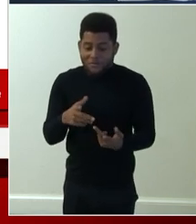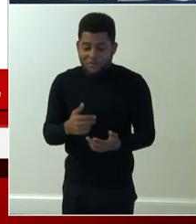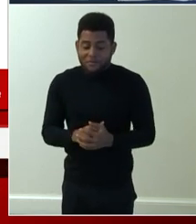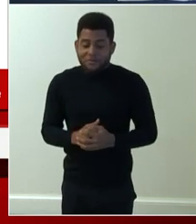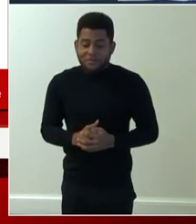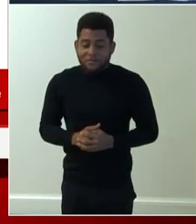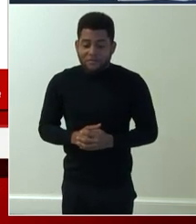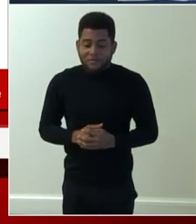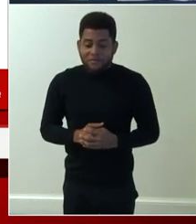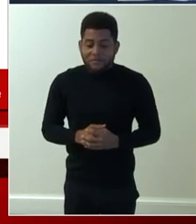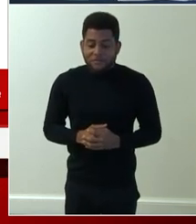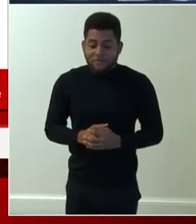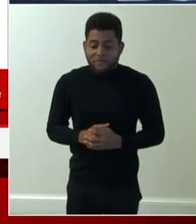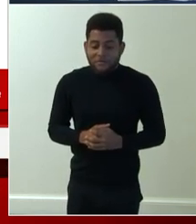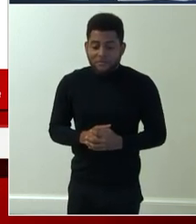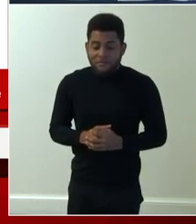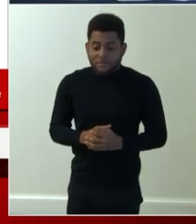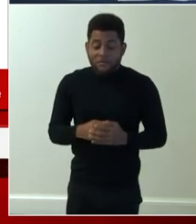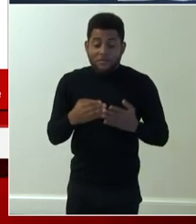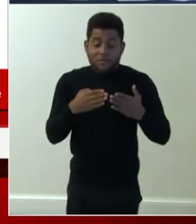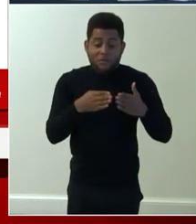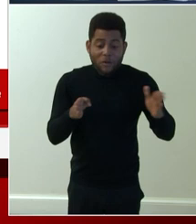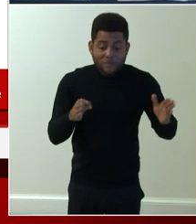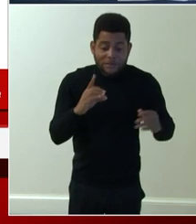public operated sites, but there are many